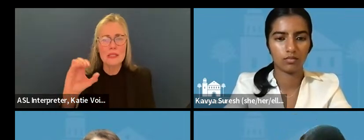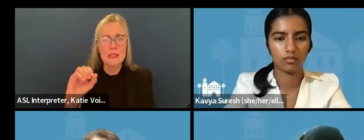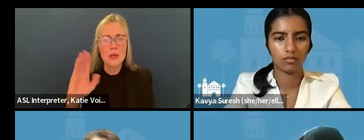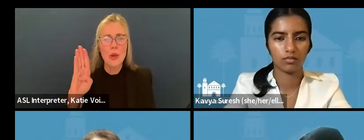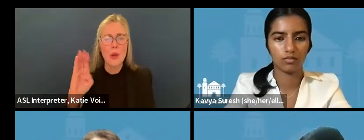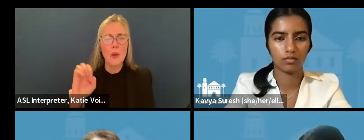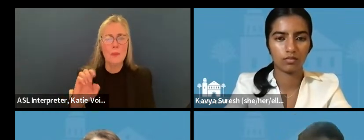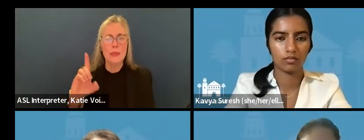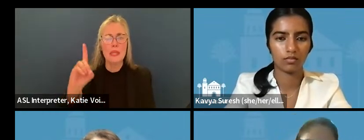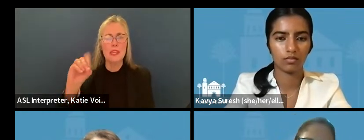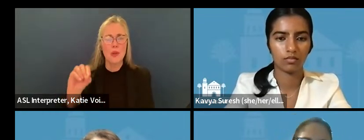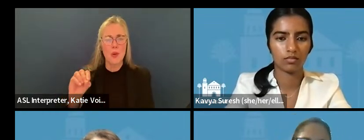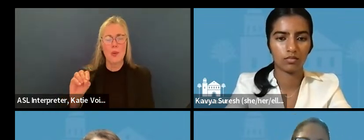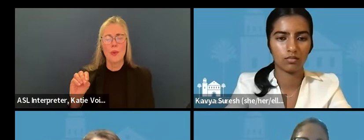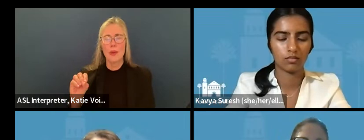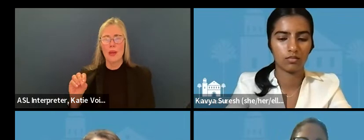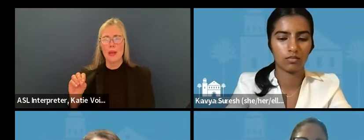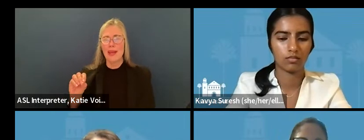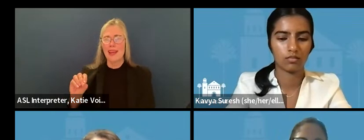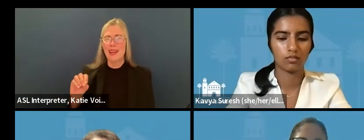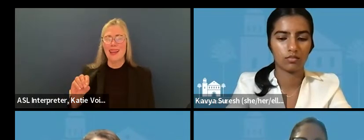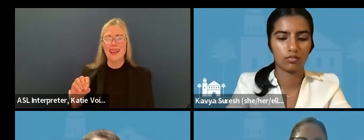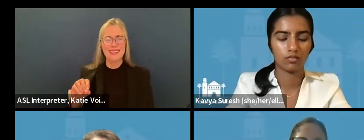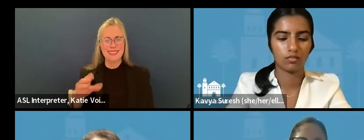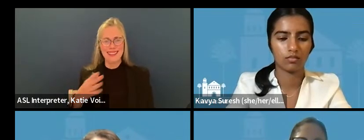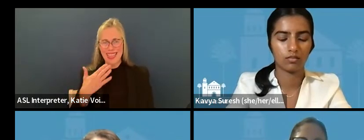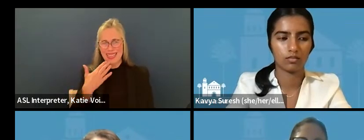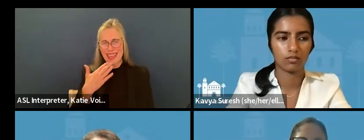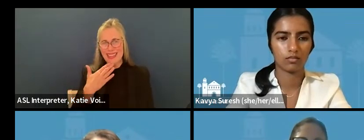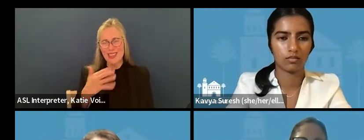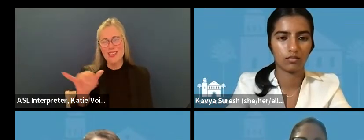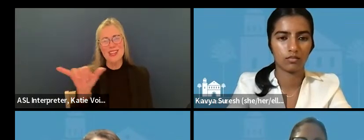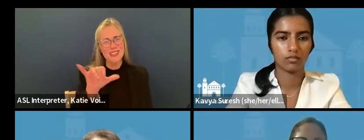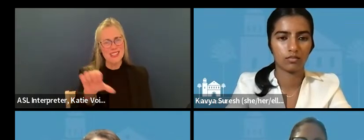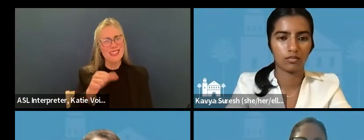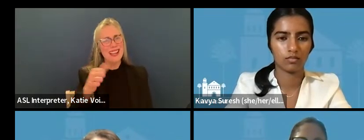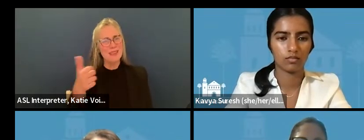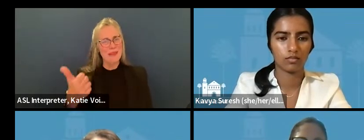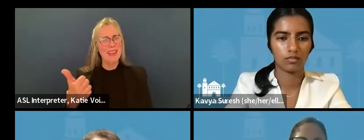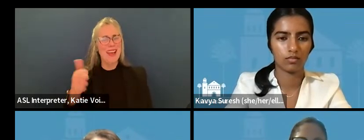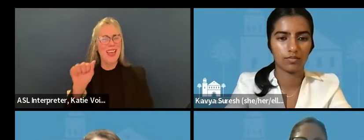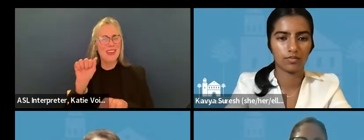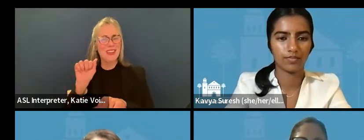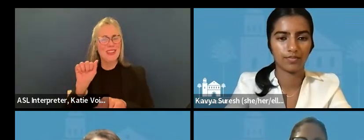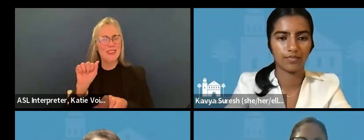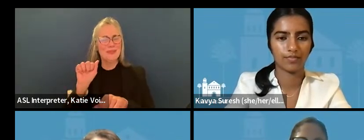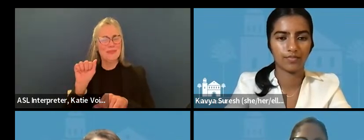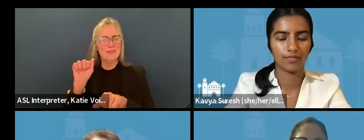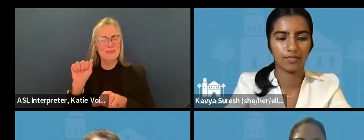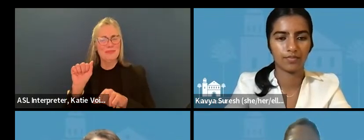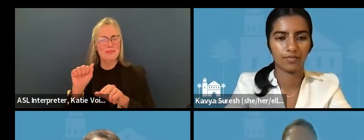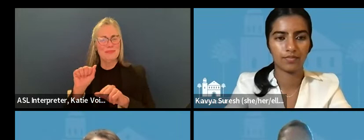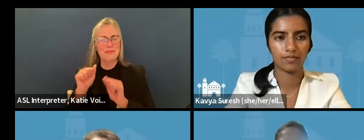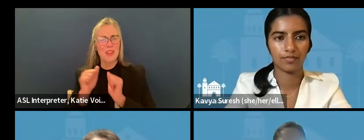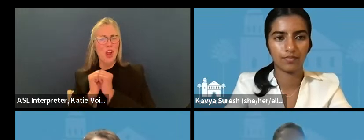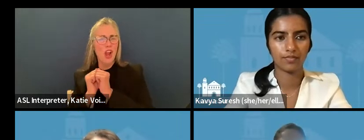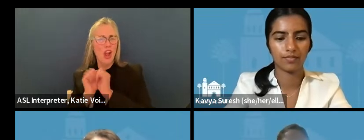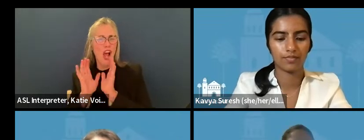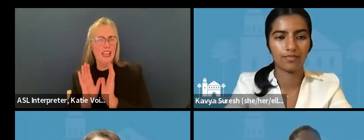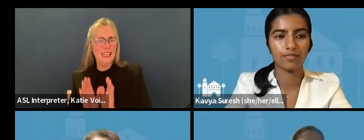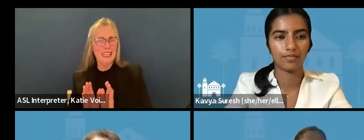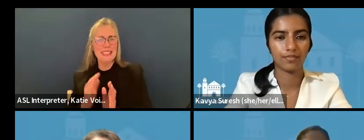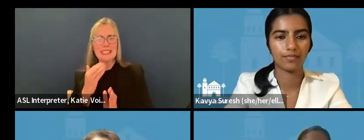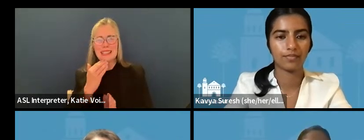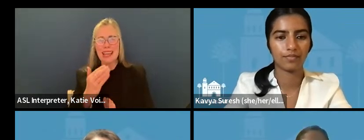Thank you. I'll just echo many of the thoughts of my colleagues. I want to send my thanks to Dr.